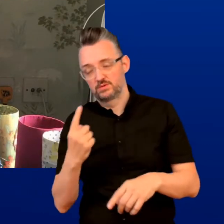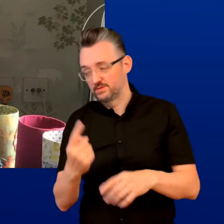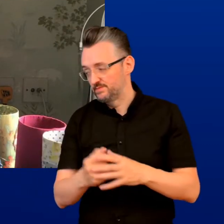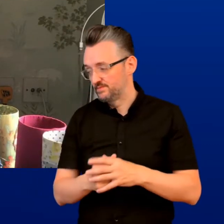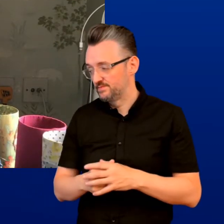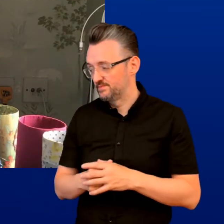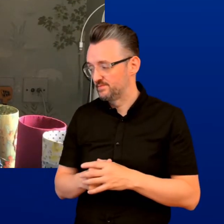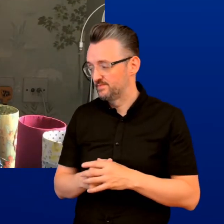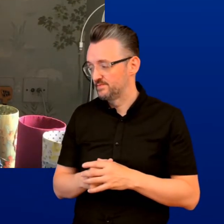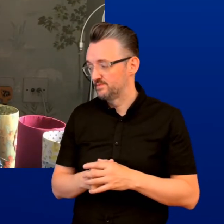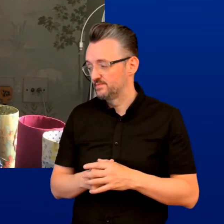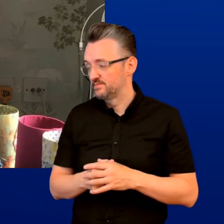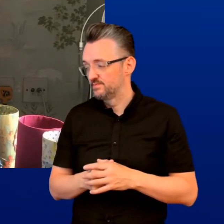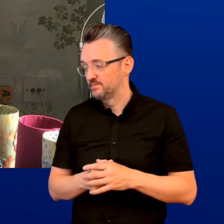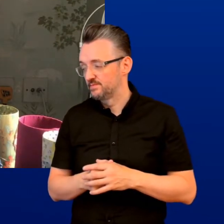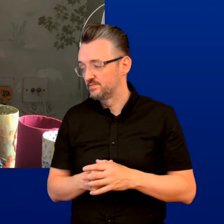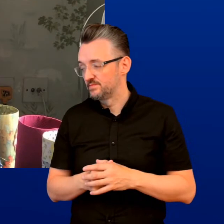That's dry.